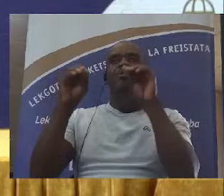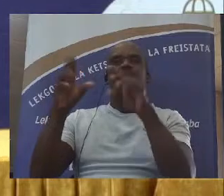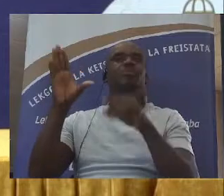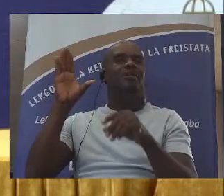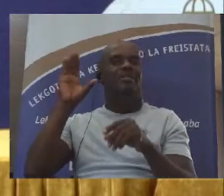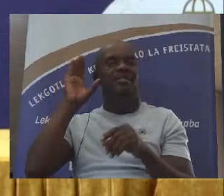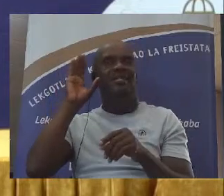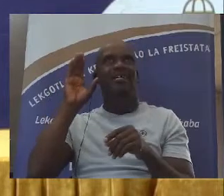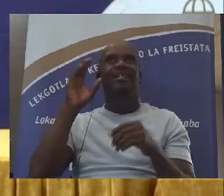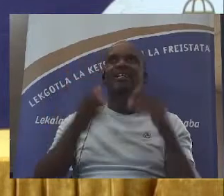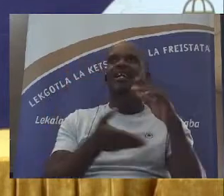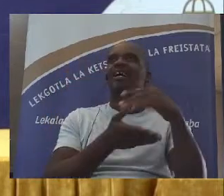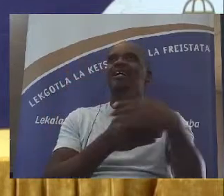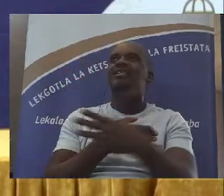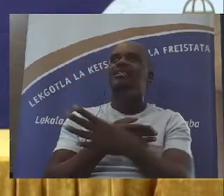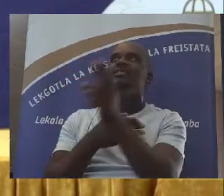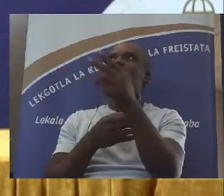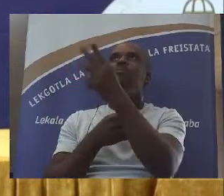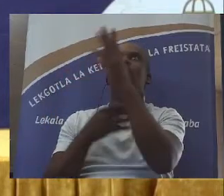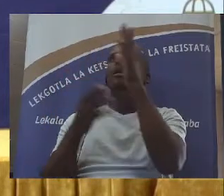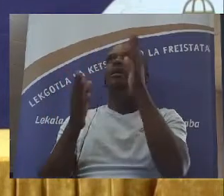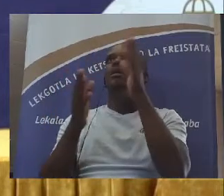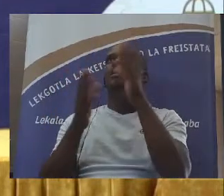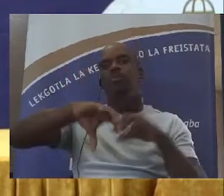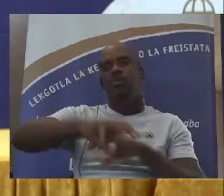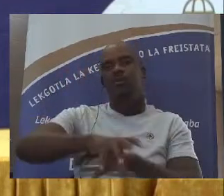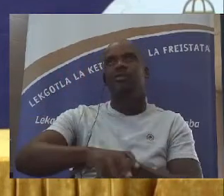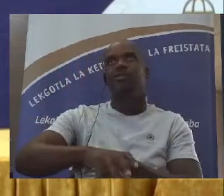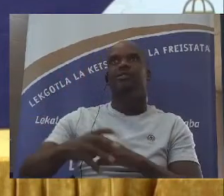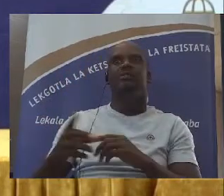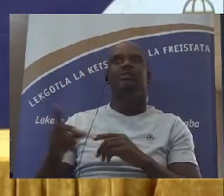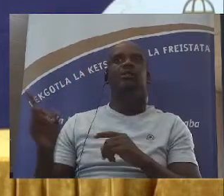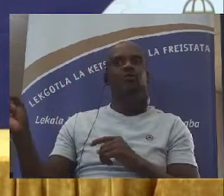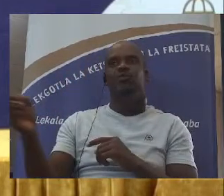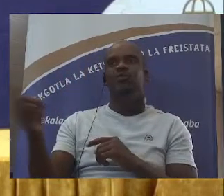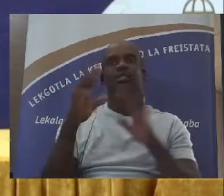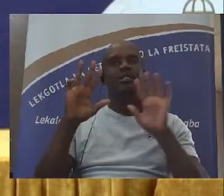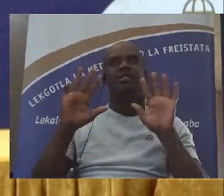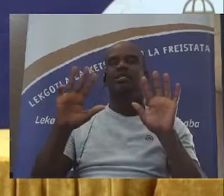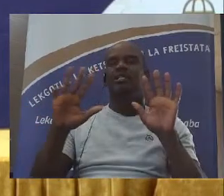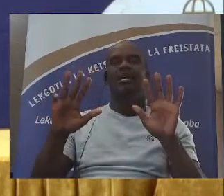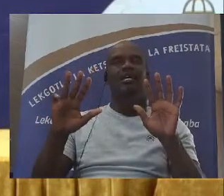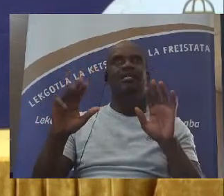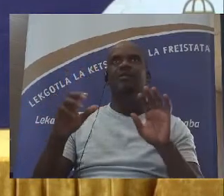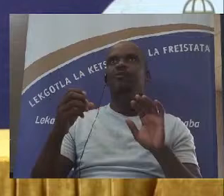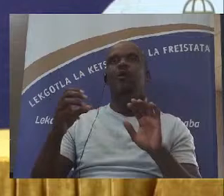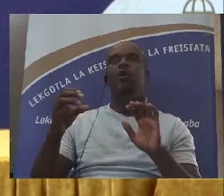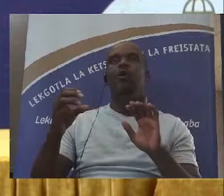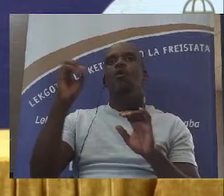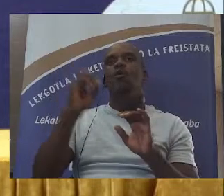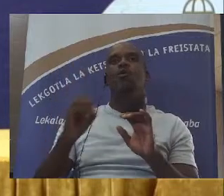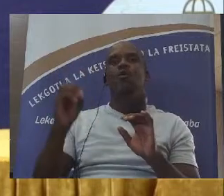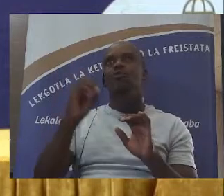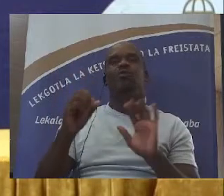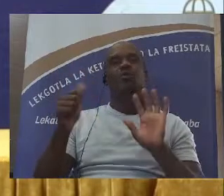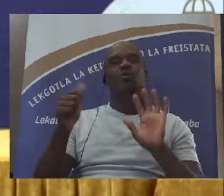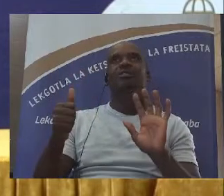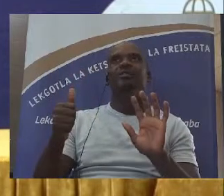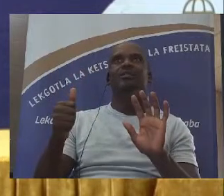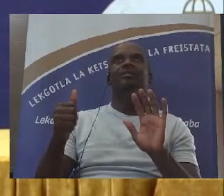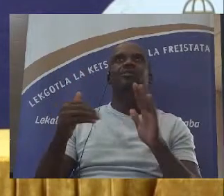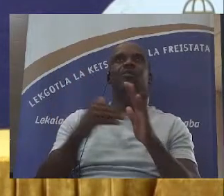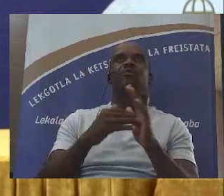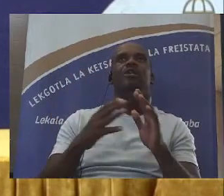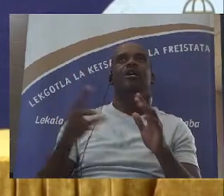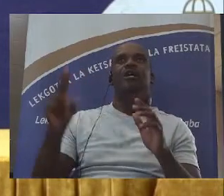from the 6th of October until the 23rd of November. And the